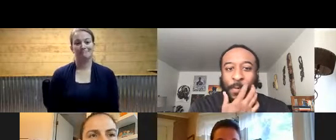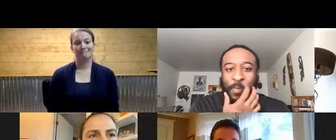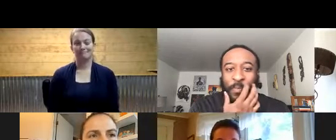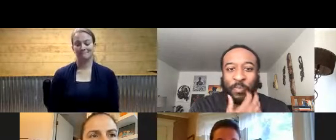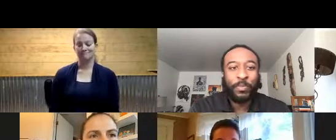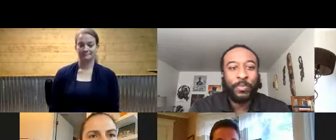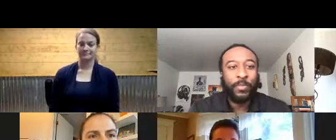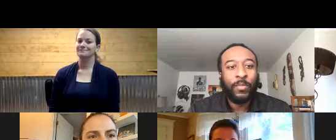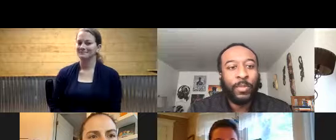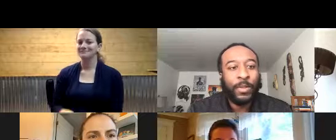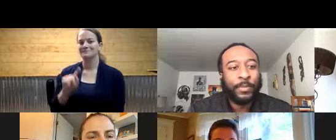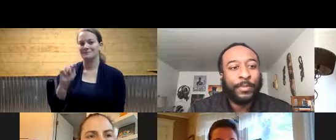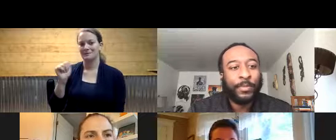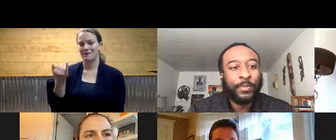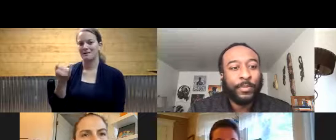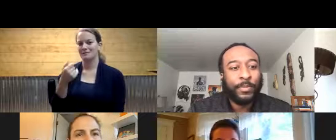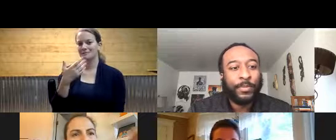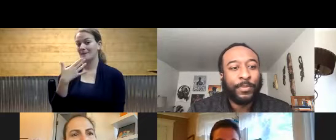Thank you.